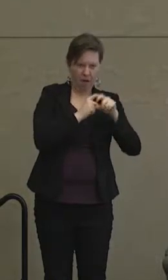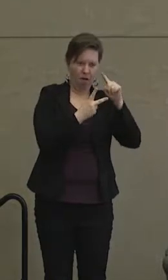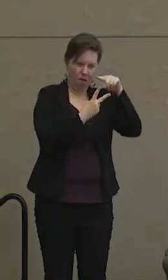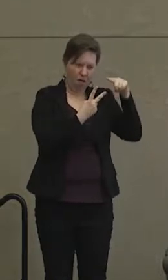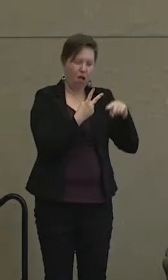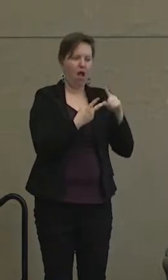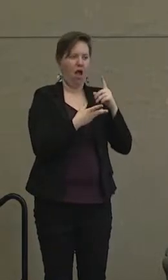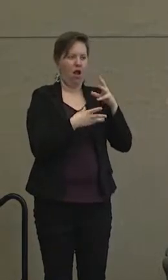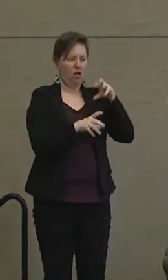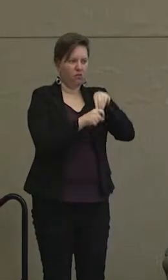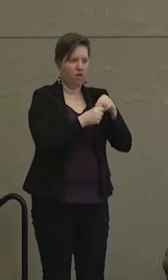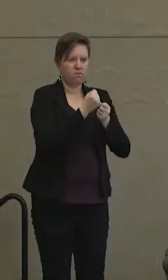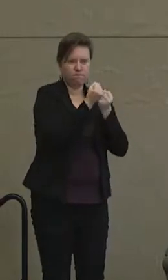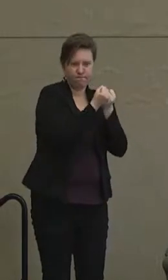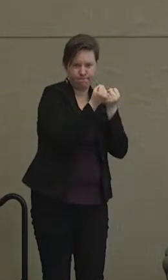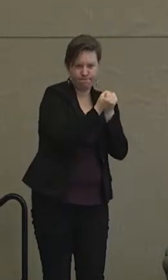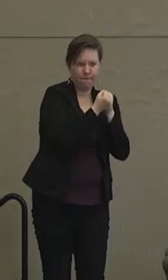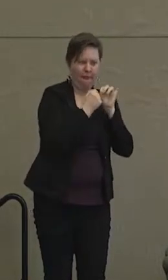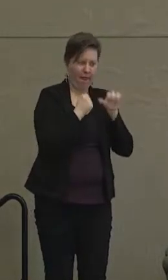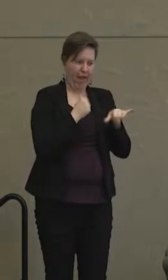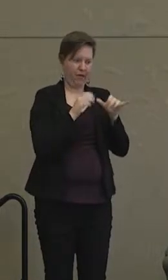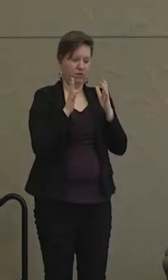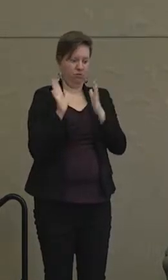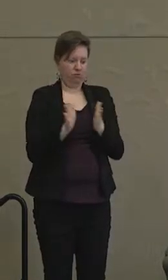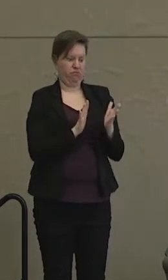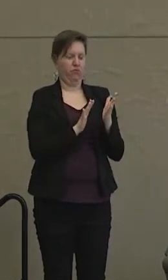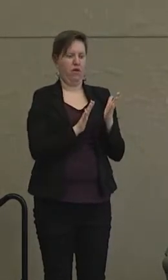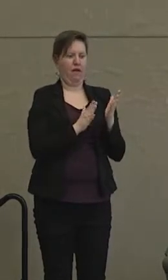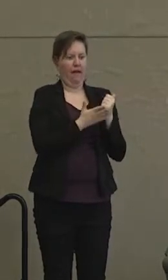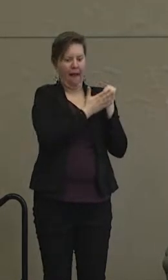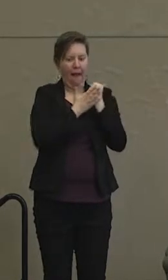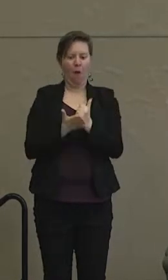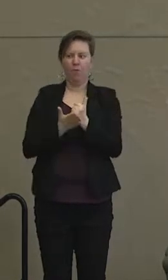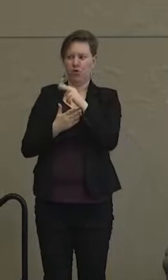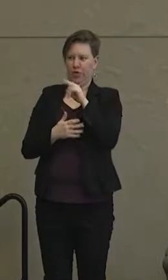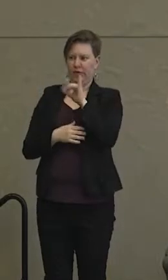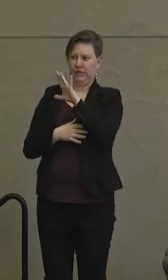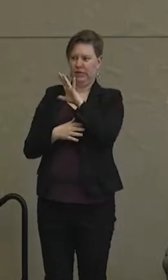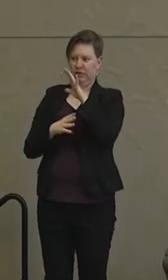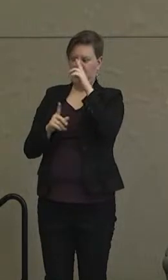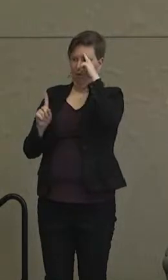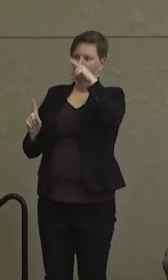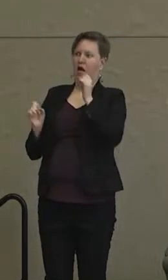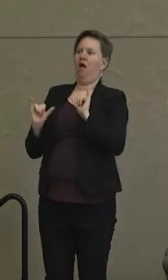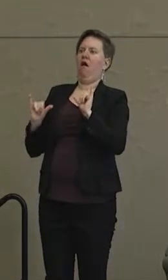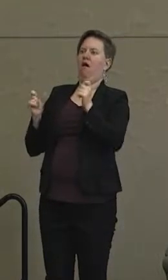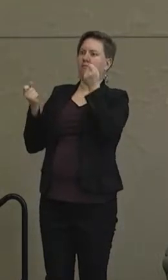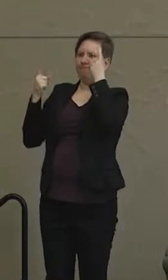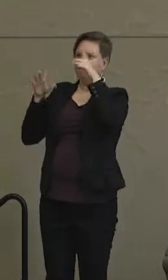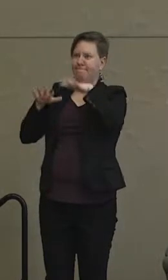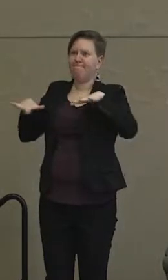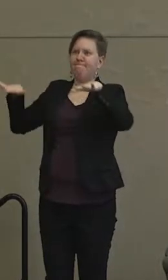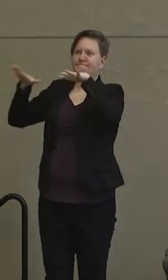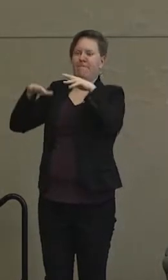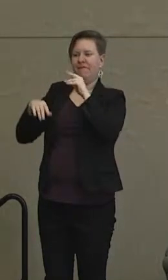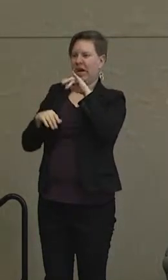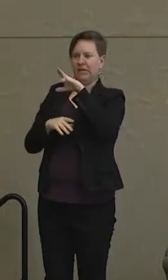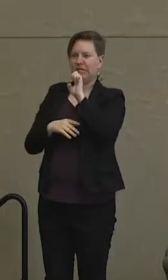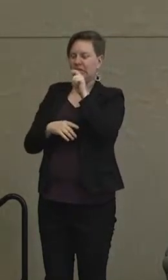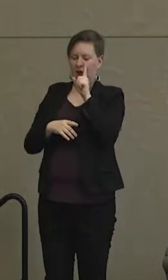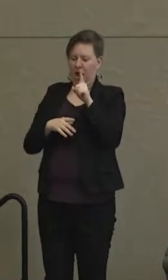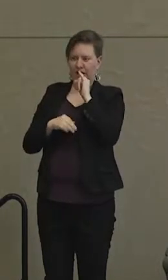involvement in those campaigns as a way to help UIC folks here kind of understand that violence is not this kind